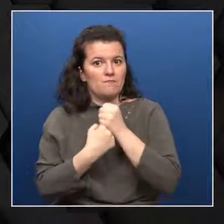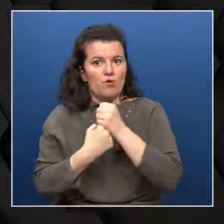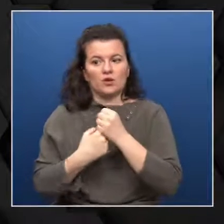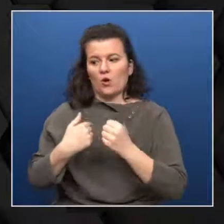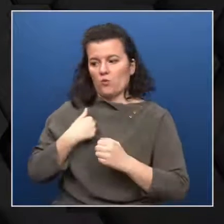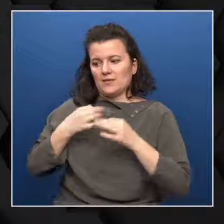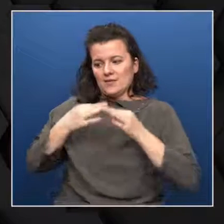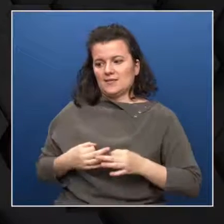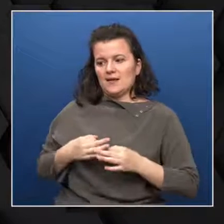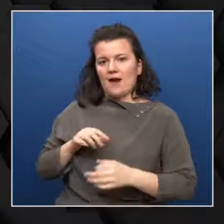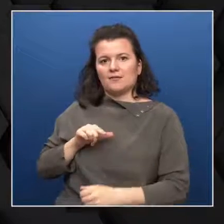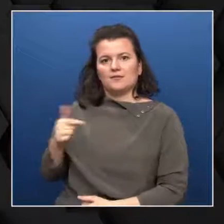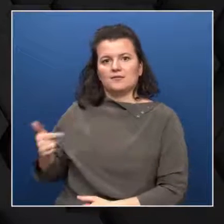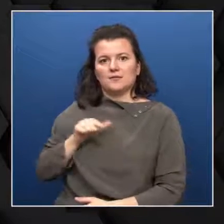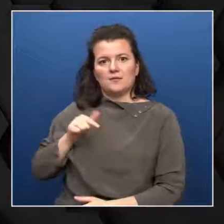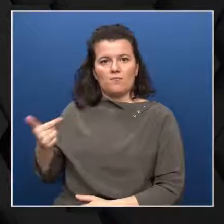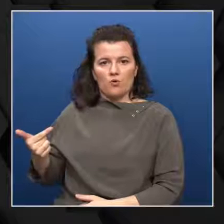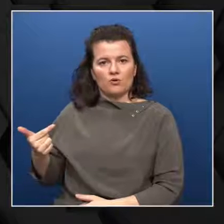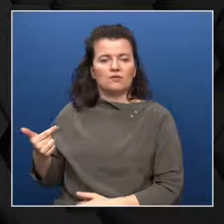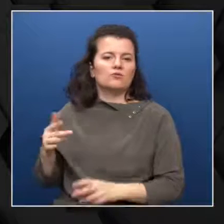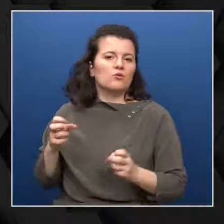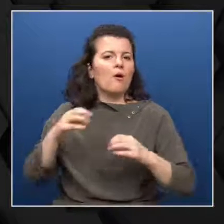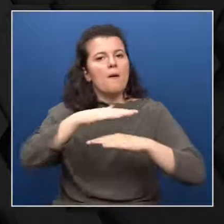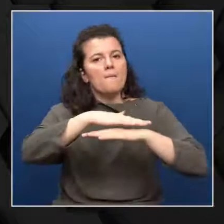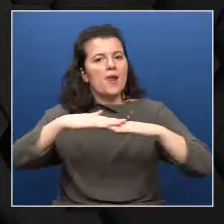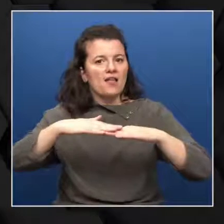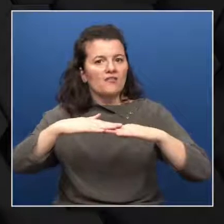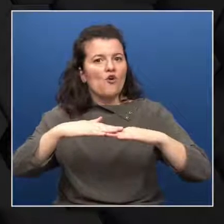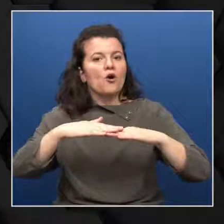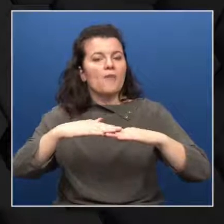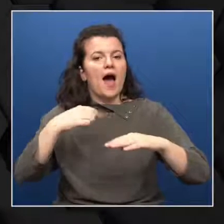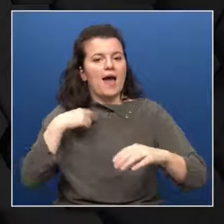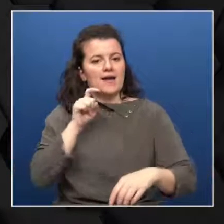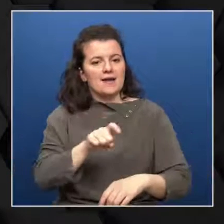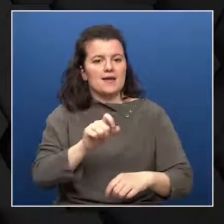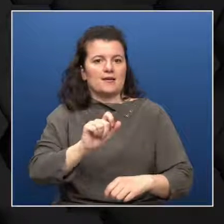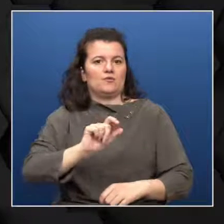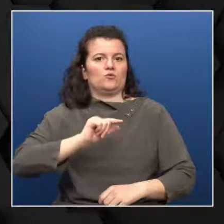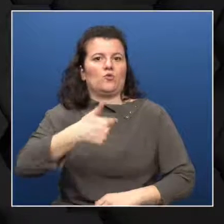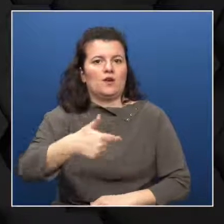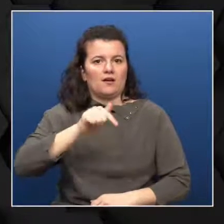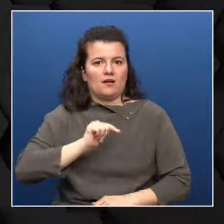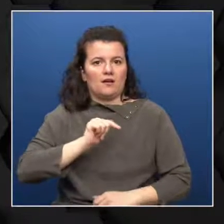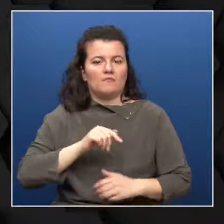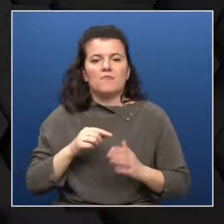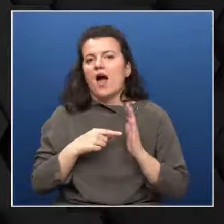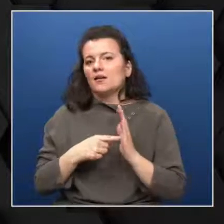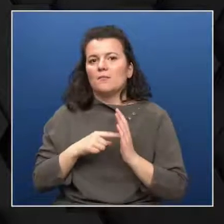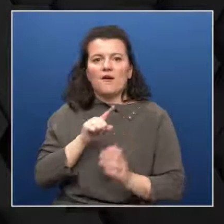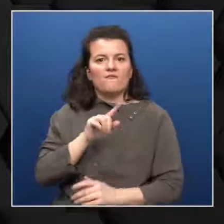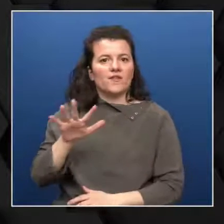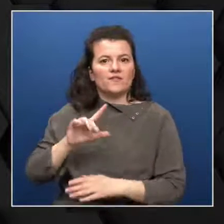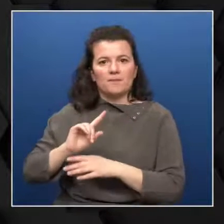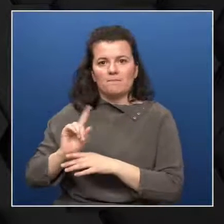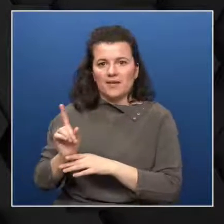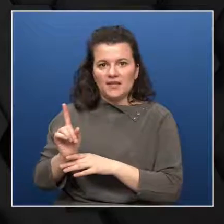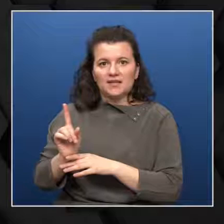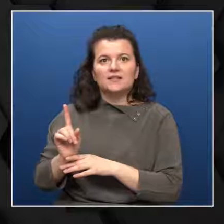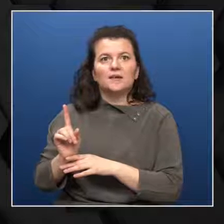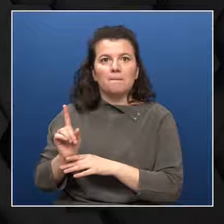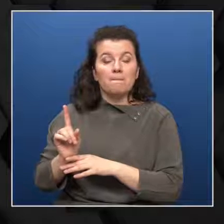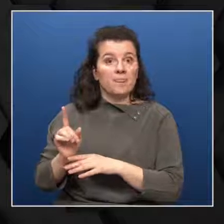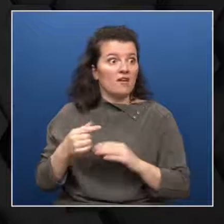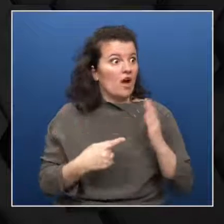Because otherwise, as a producer, you can imagine every 15 minutes you have to watch for a signal that you can actually switch